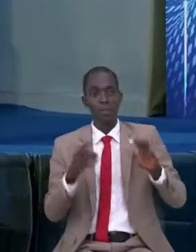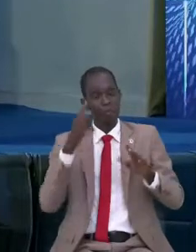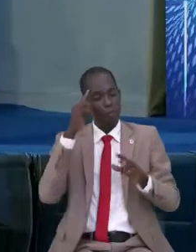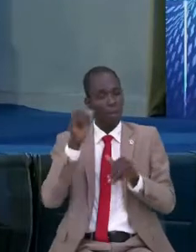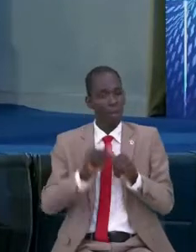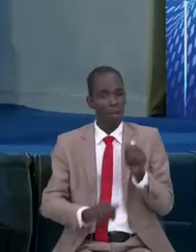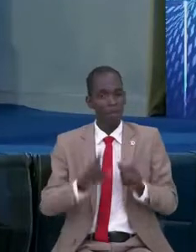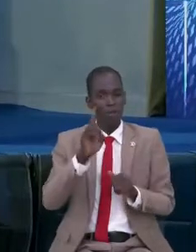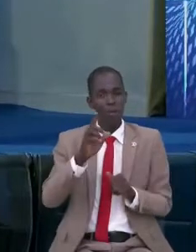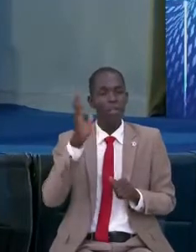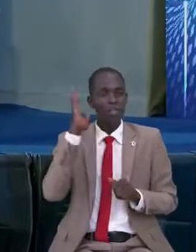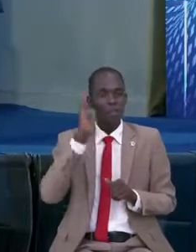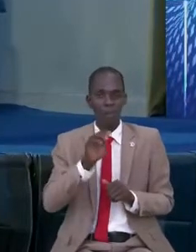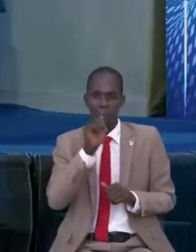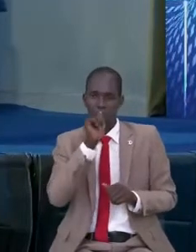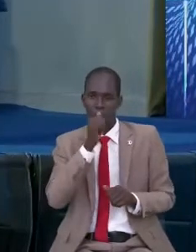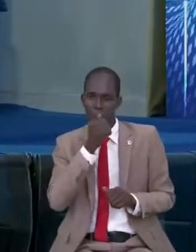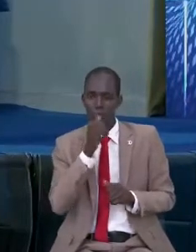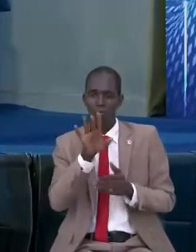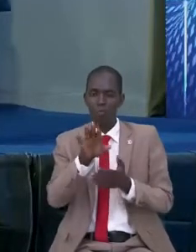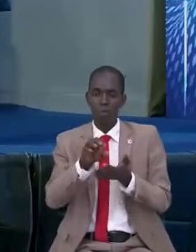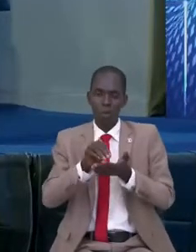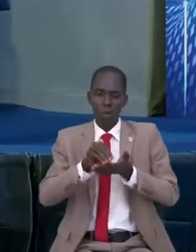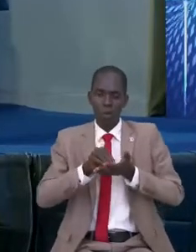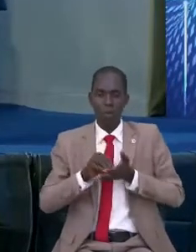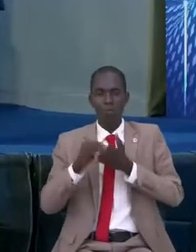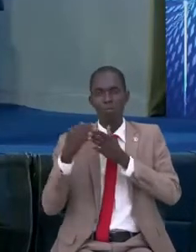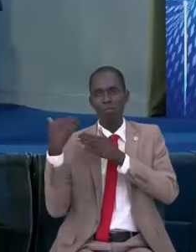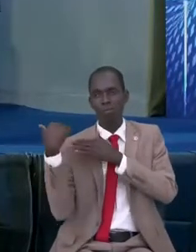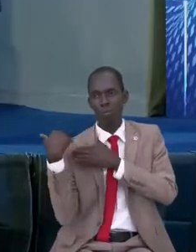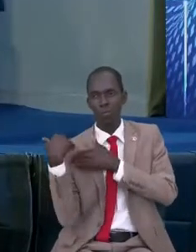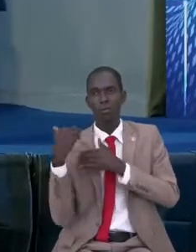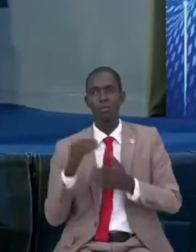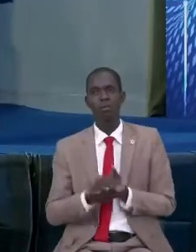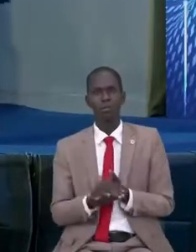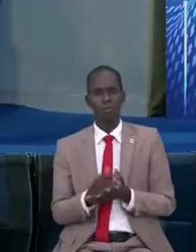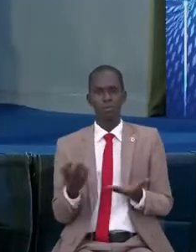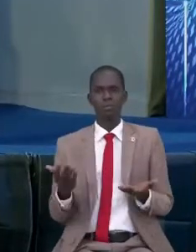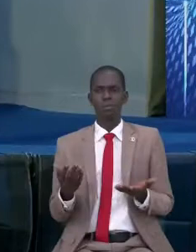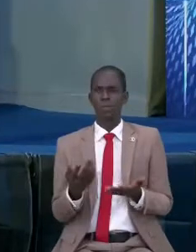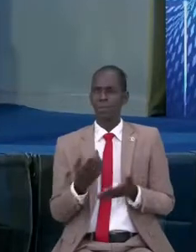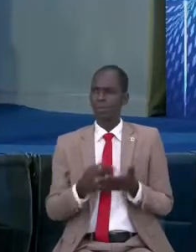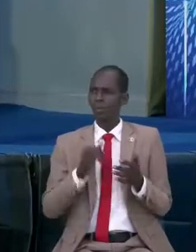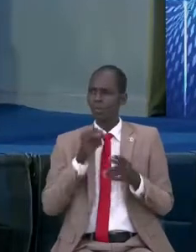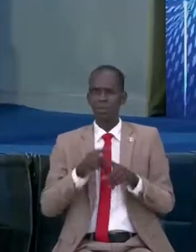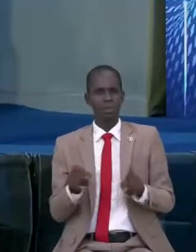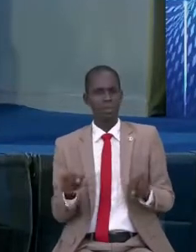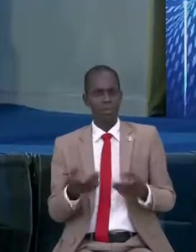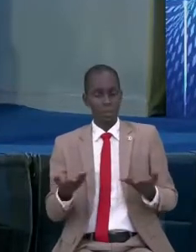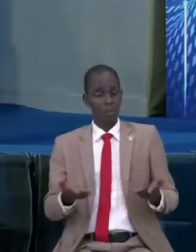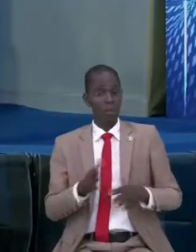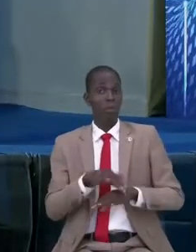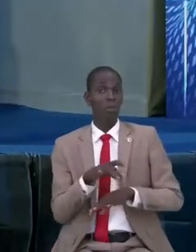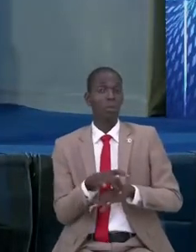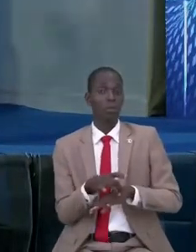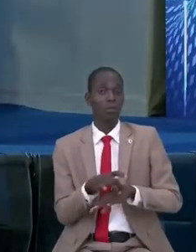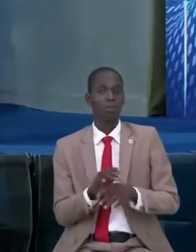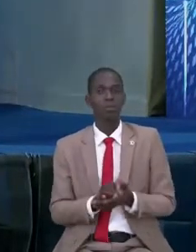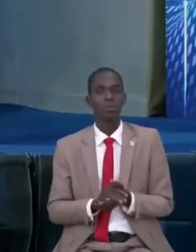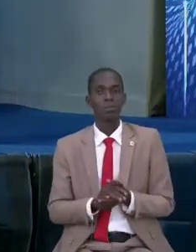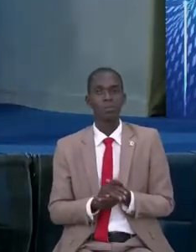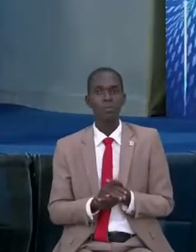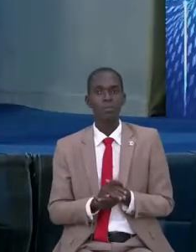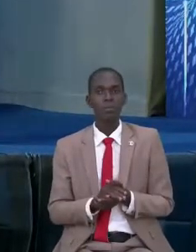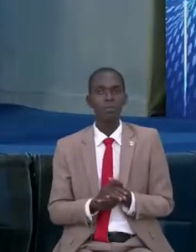shall bear his own burden. Why the difference? Here on earth, when we